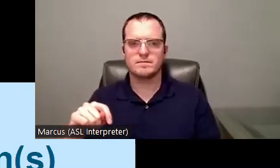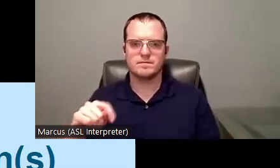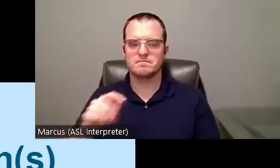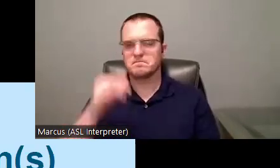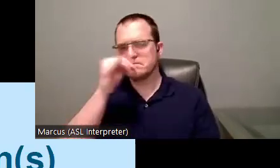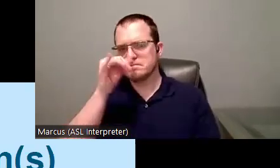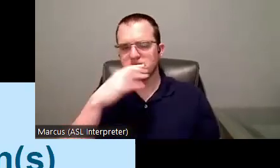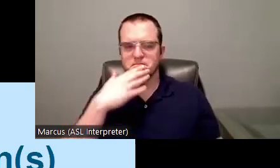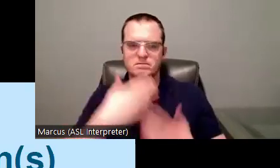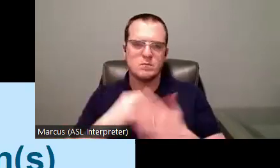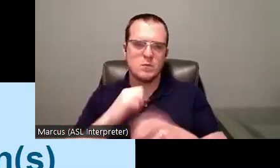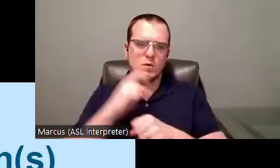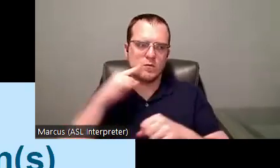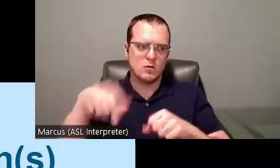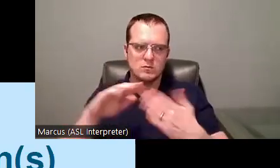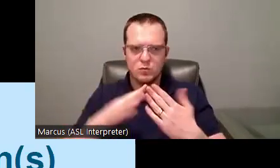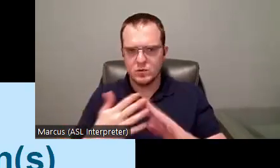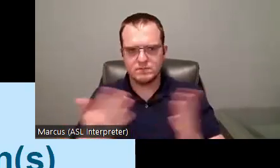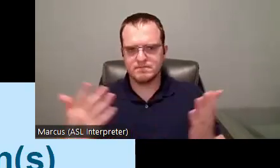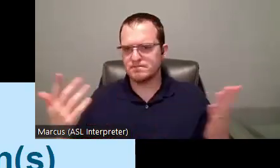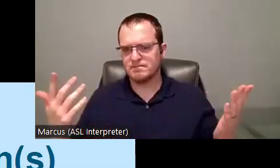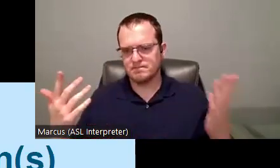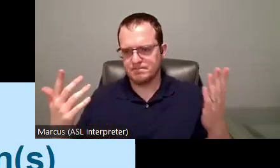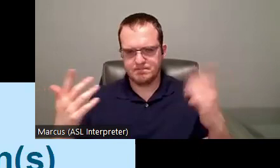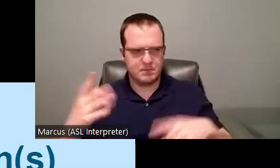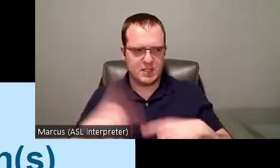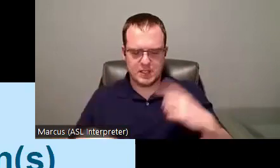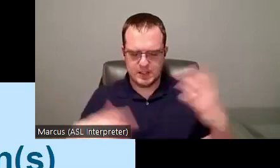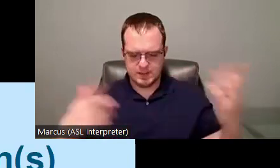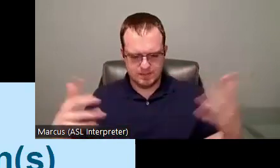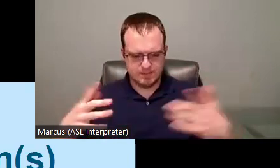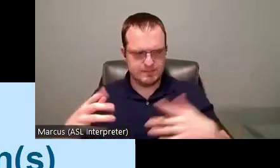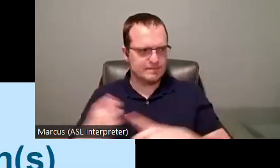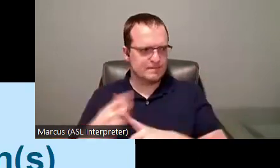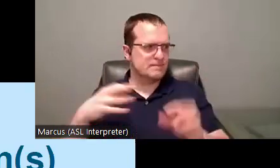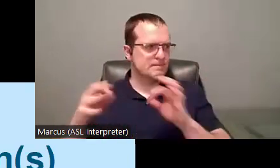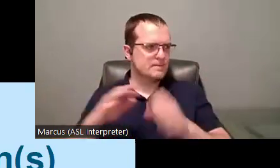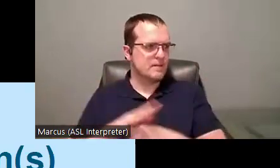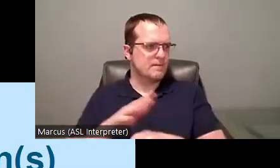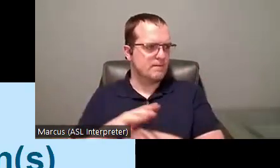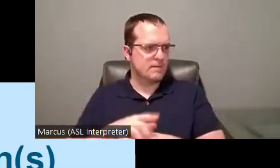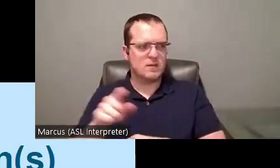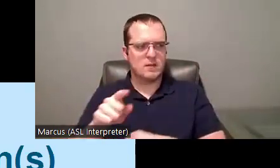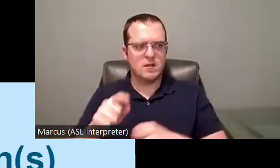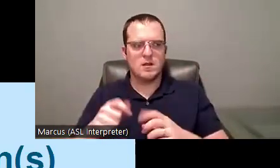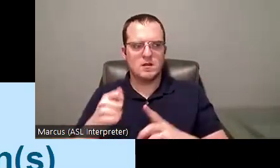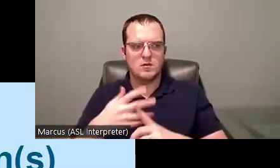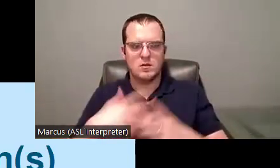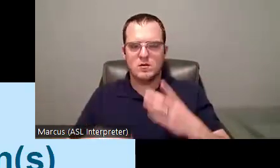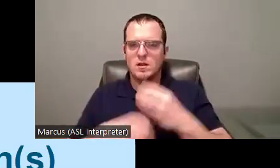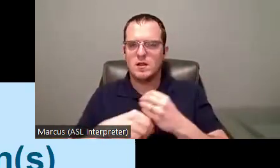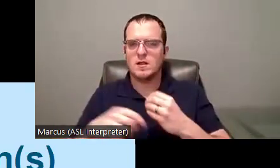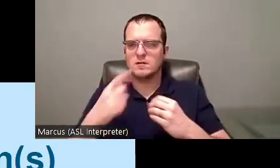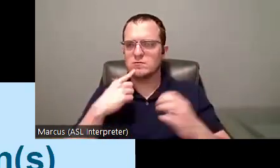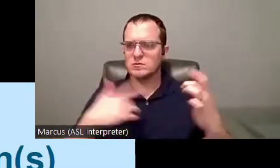the community. Can't speak highly enough, of what they do. So, echo your